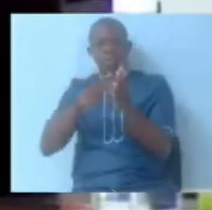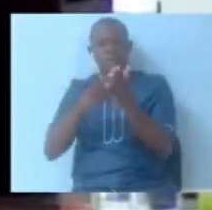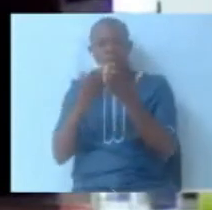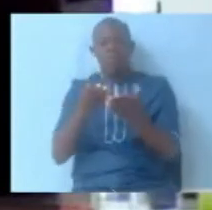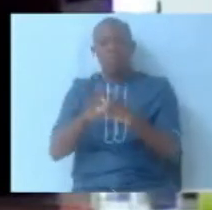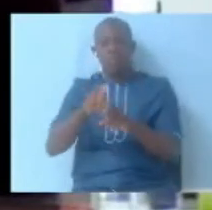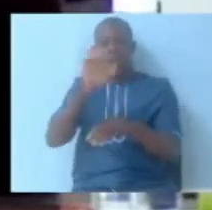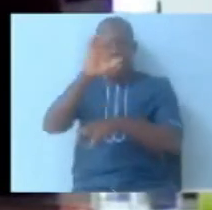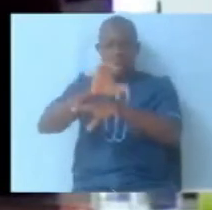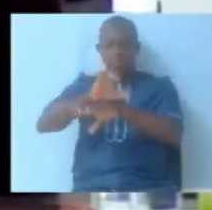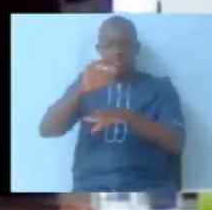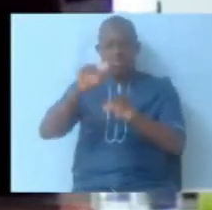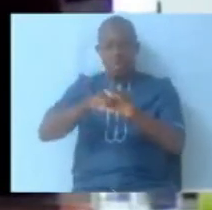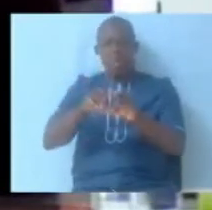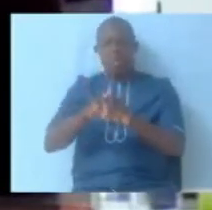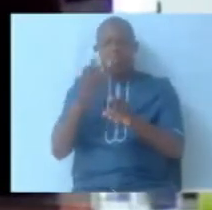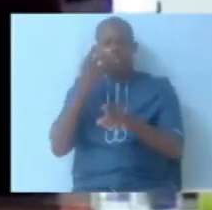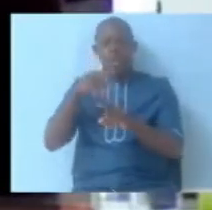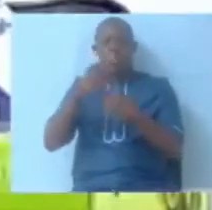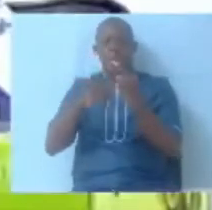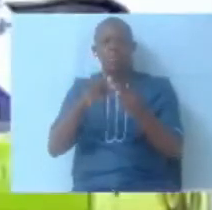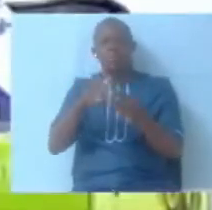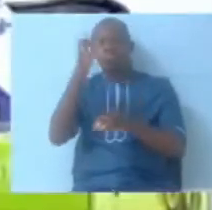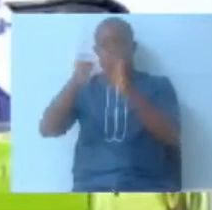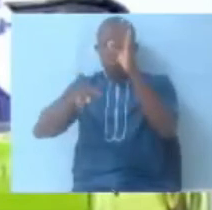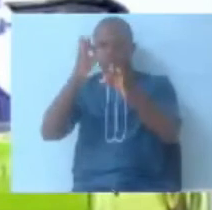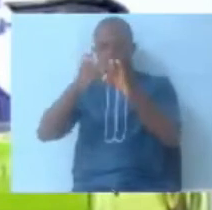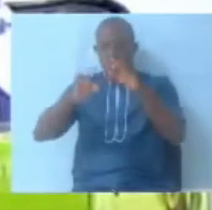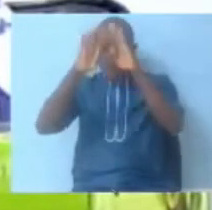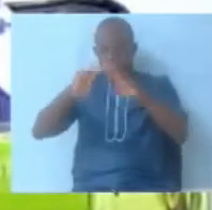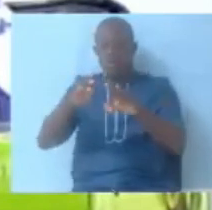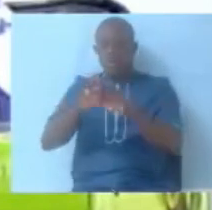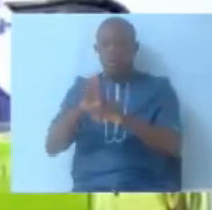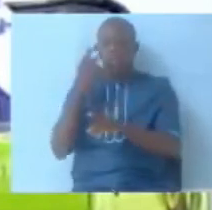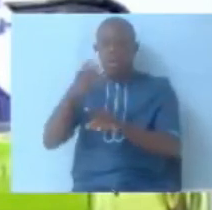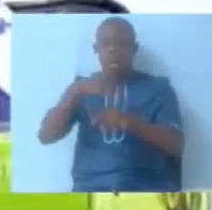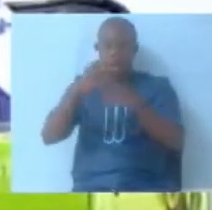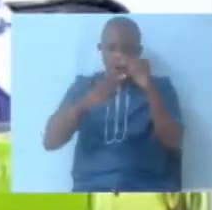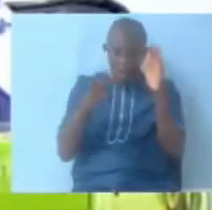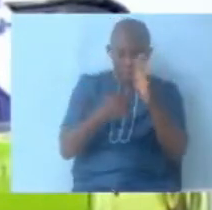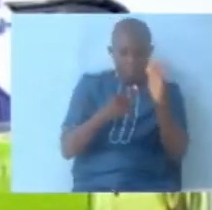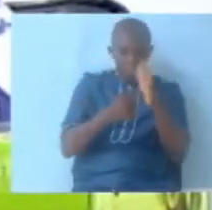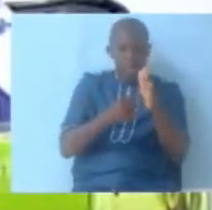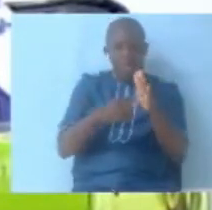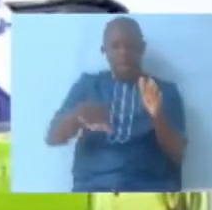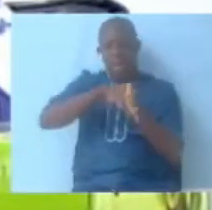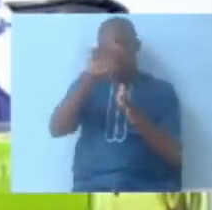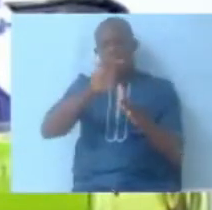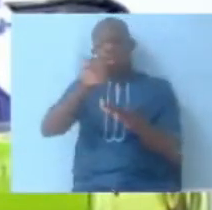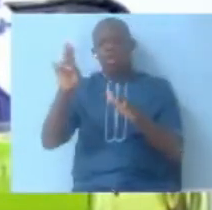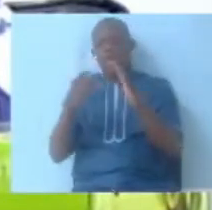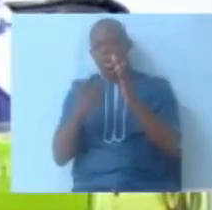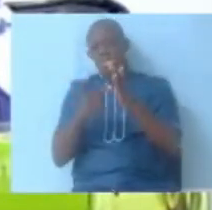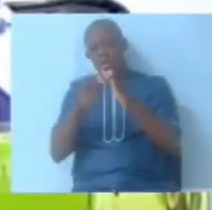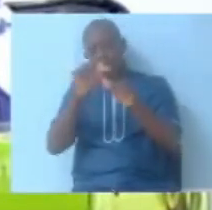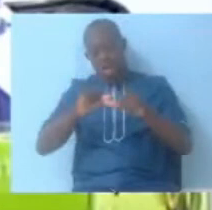at the merits and demerits of the case. Nya bo warra baga ko mando ne yafa molenu njanko ni decree ni ngeta luwa len men ya